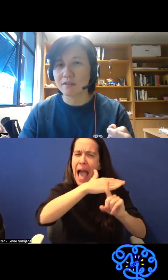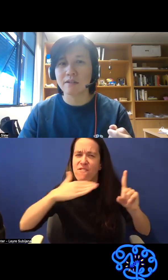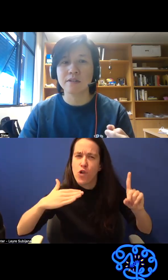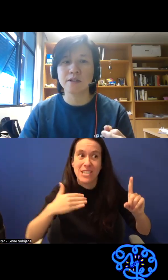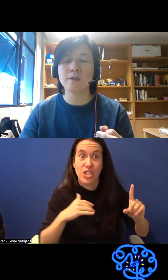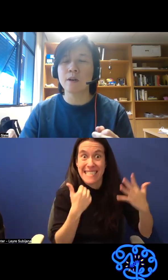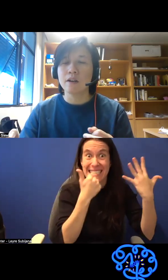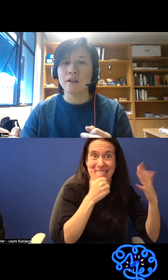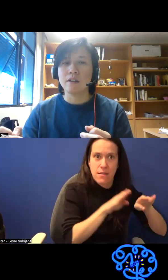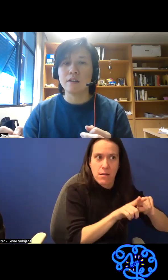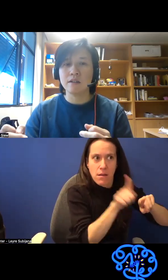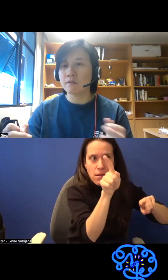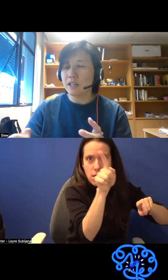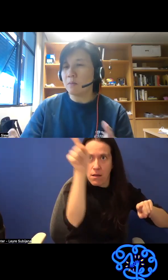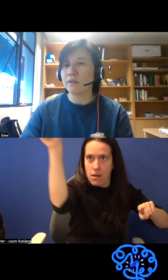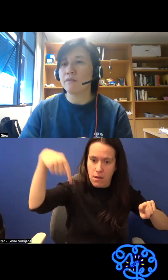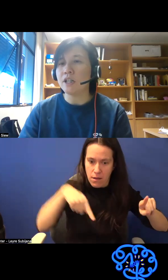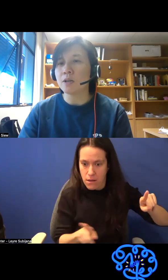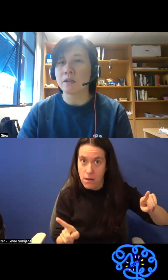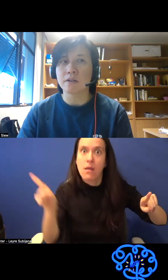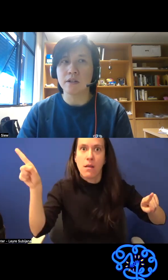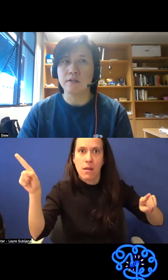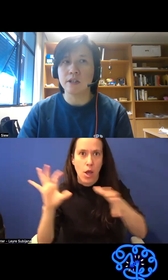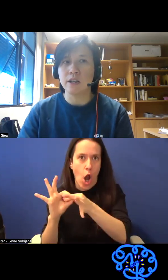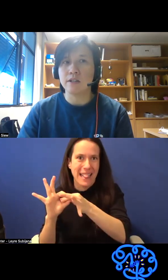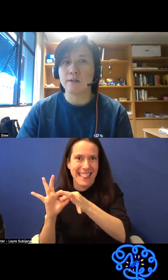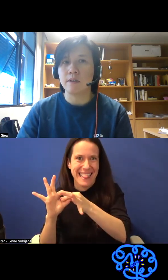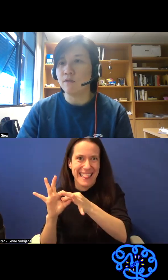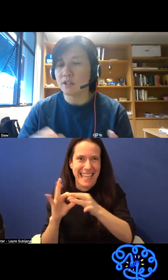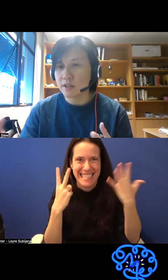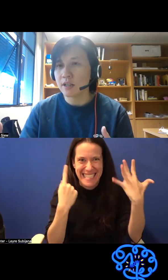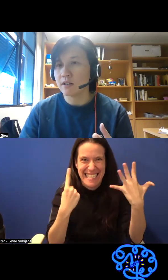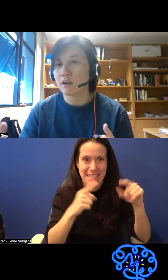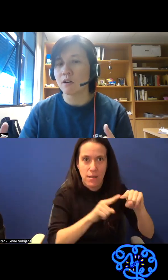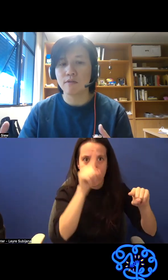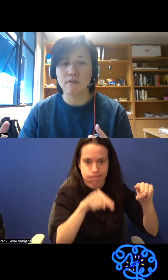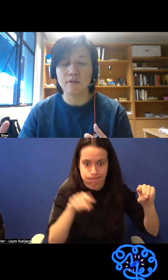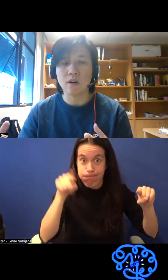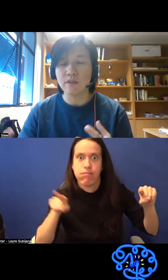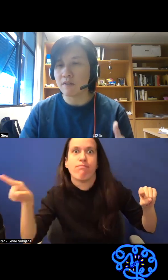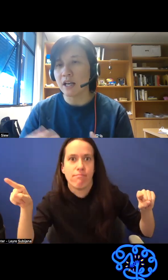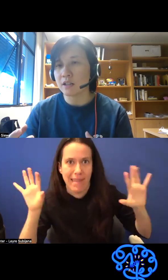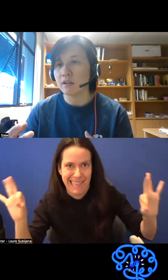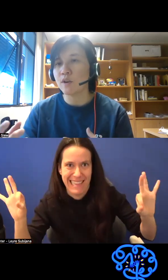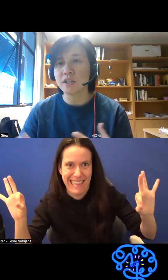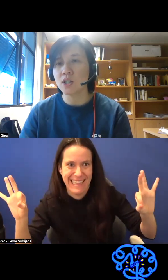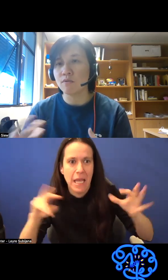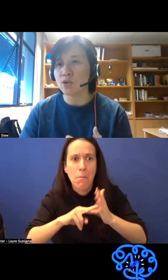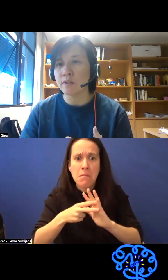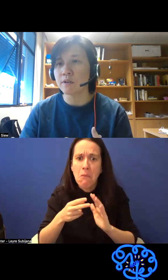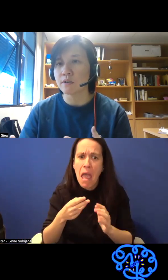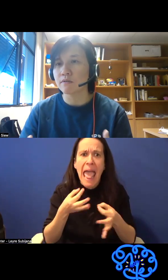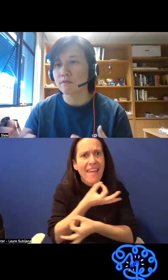6 steps. So it's a really important feature because it suggests efficiency of navigation, efficiency